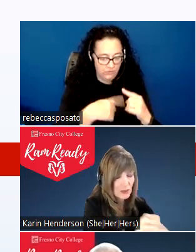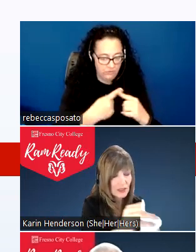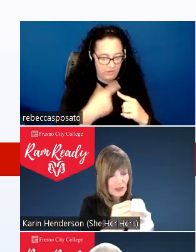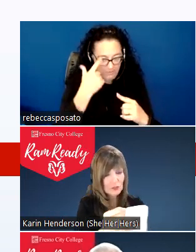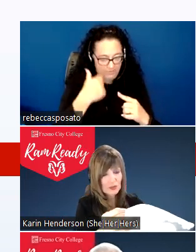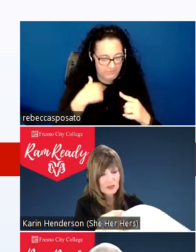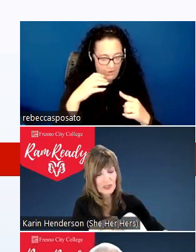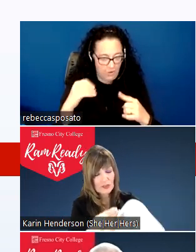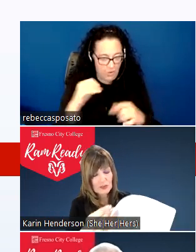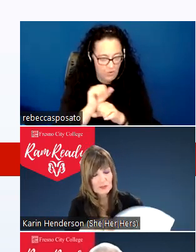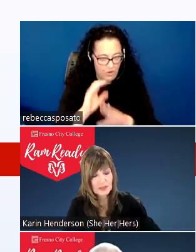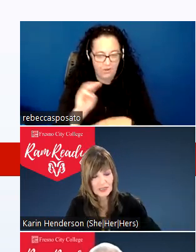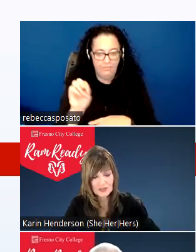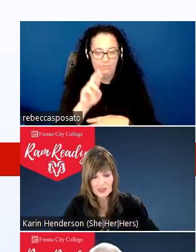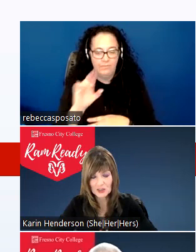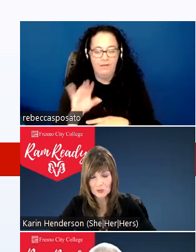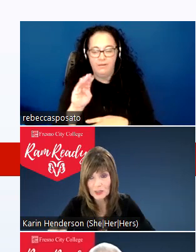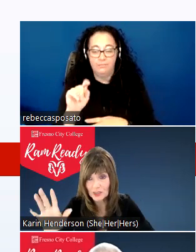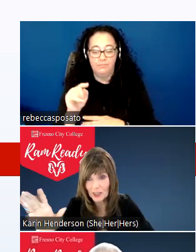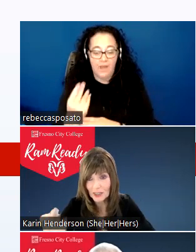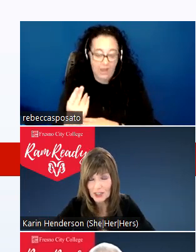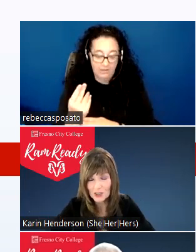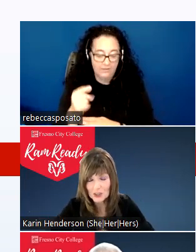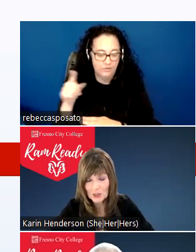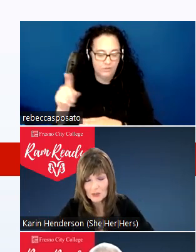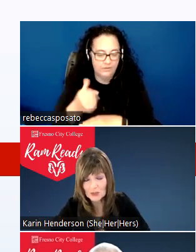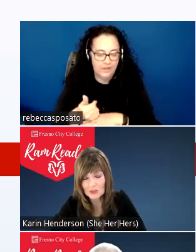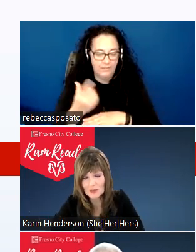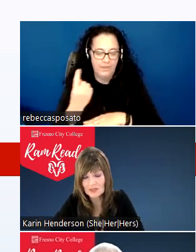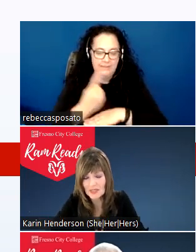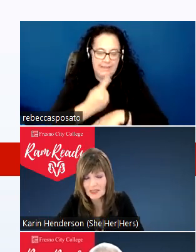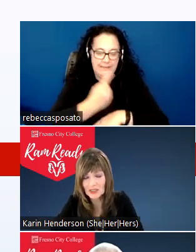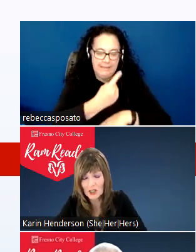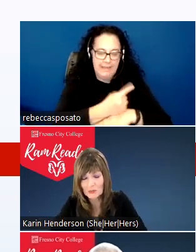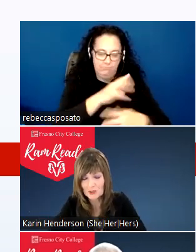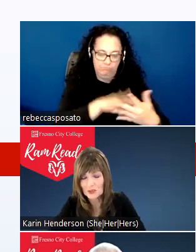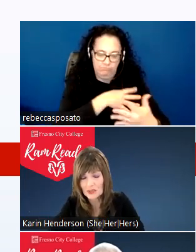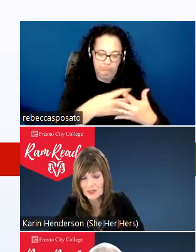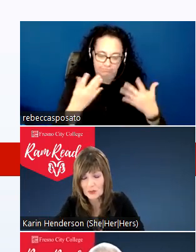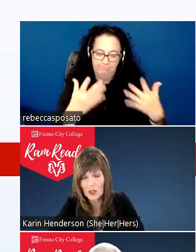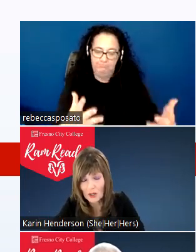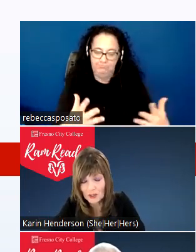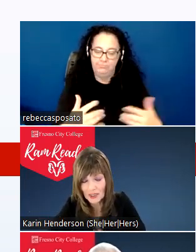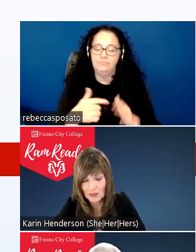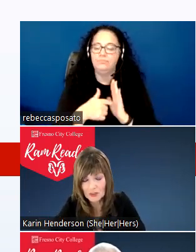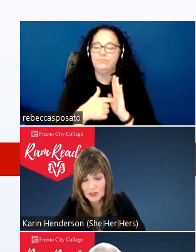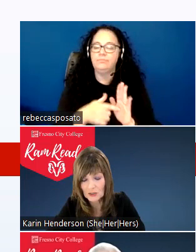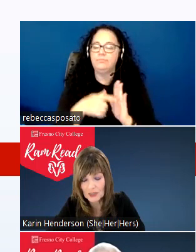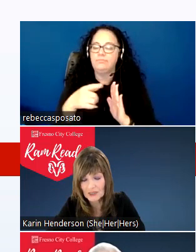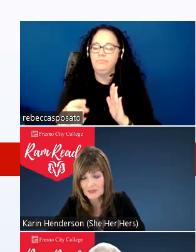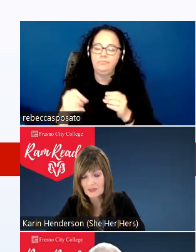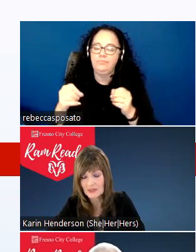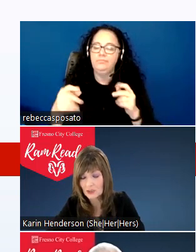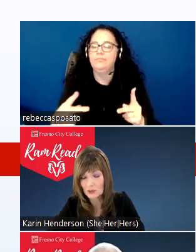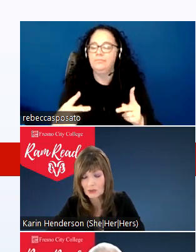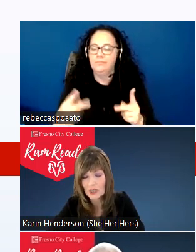Mary Beth, has put together some dates, and I just wanted to kind of share with you some exciting opportunities that we already have. She already